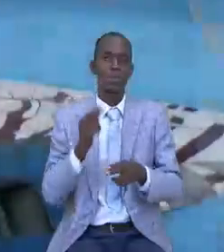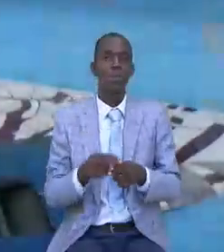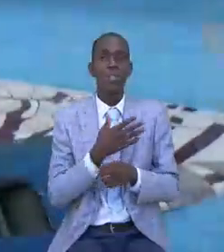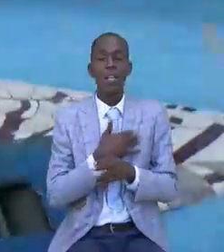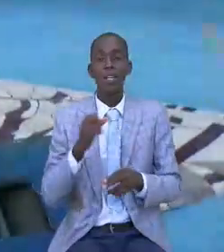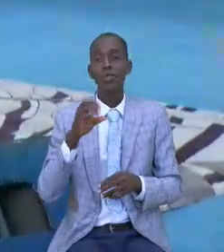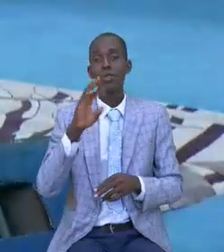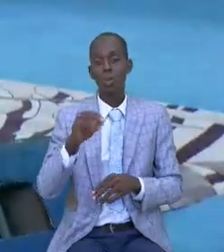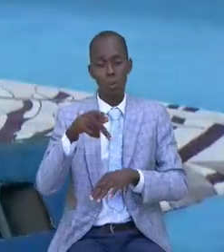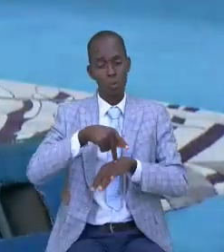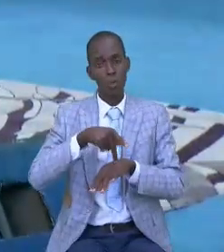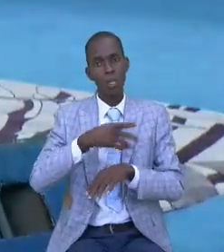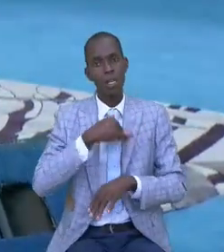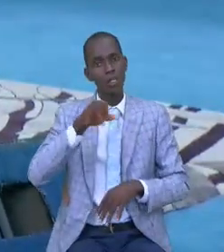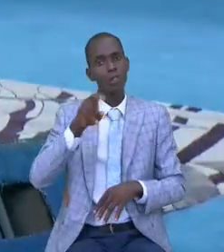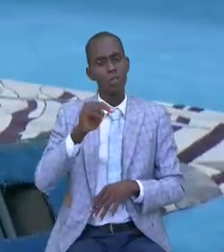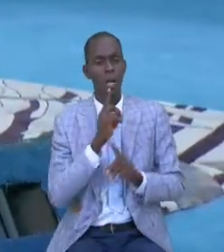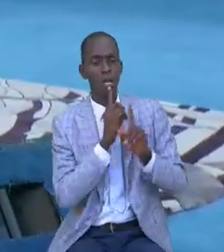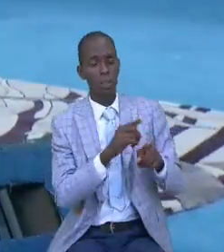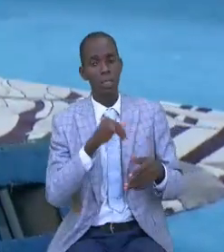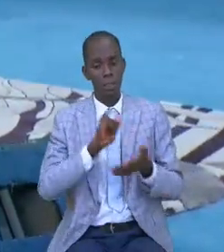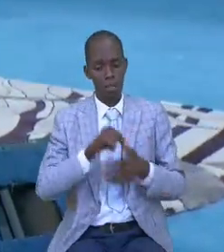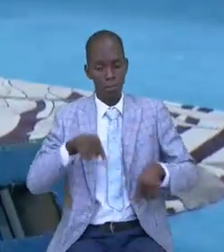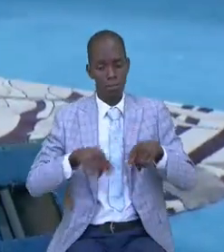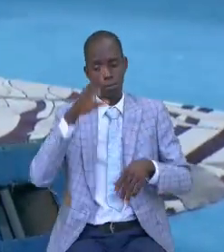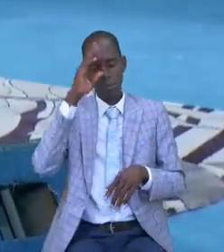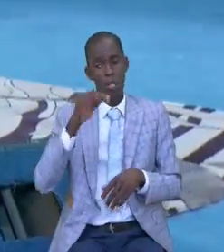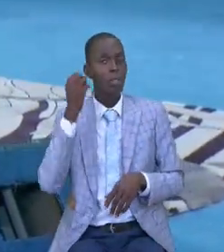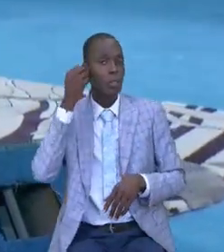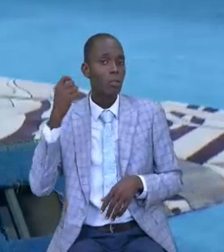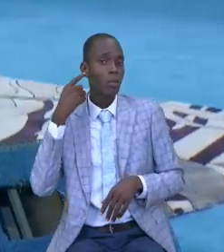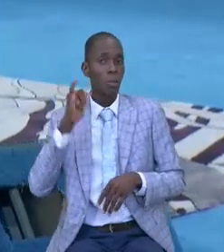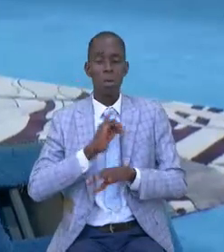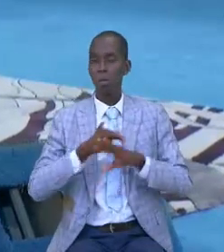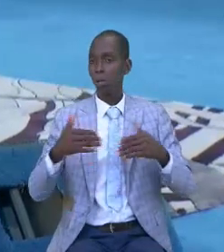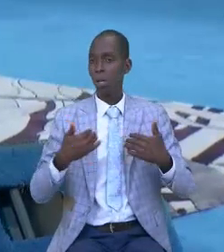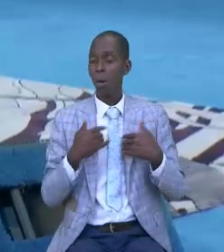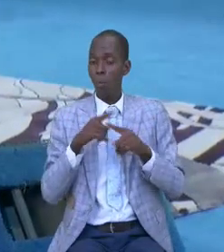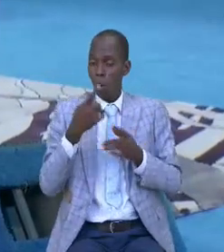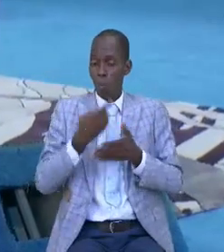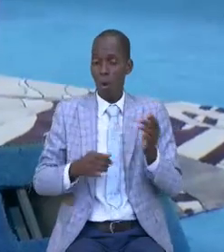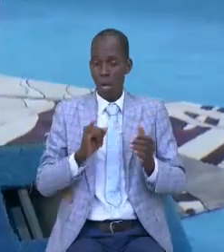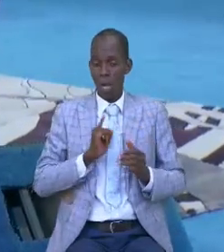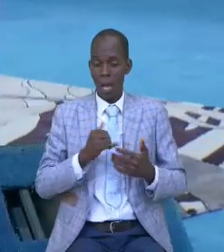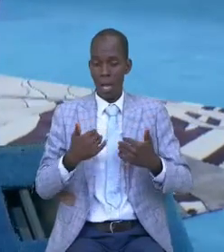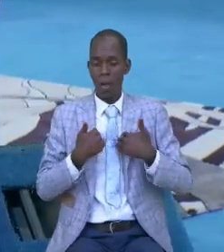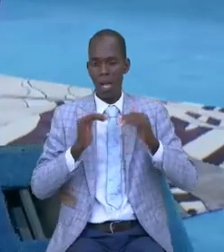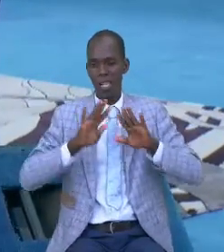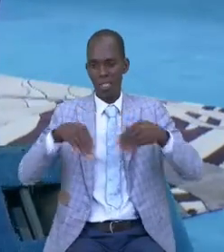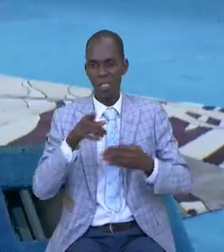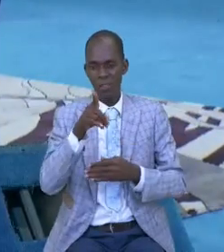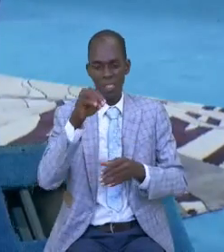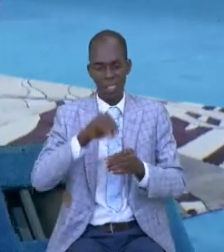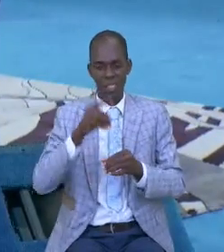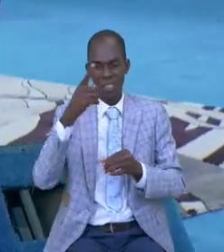Peter says, silver and gold have I none, but such as I have, I give thee in the